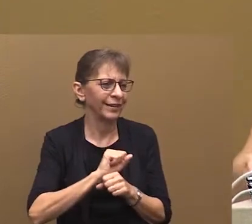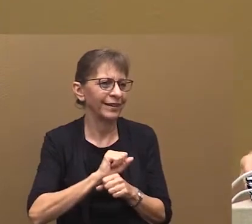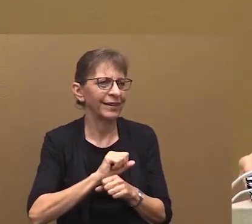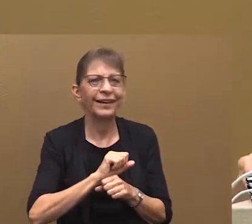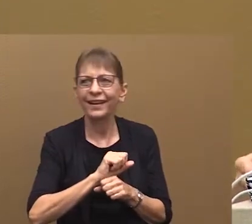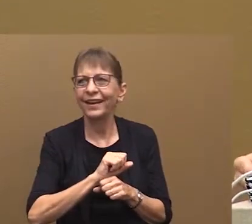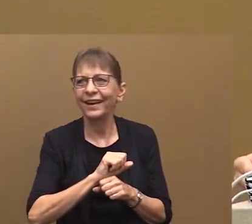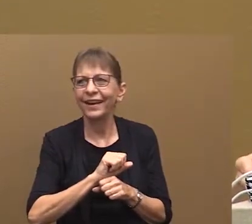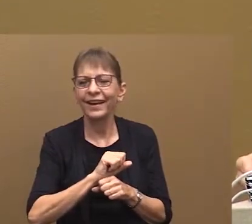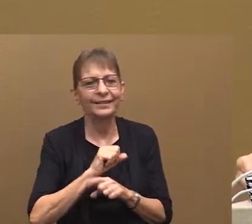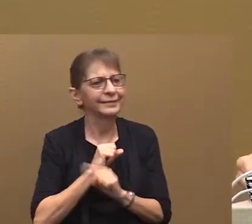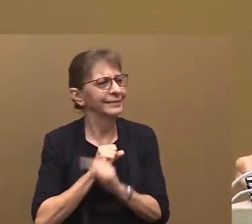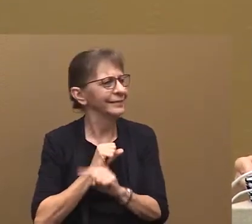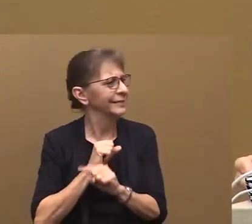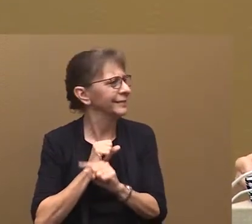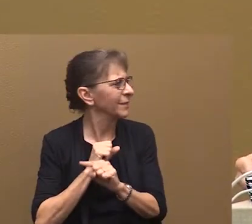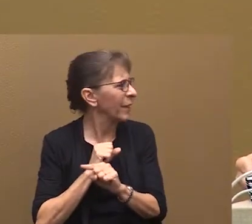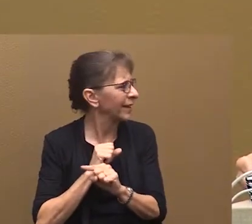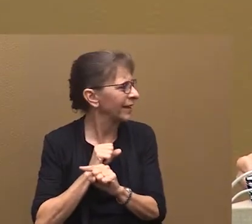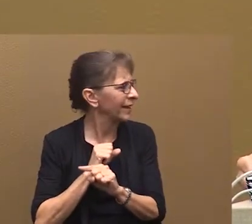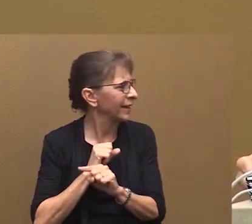Paul. And